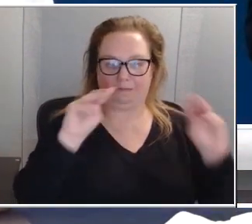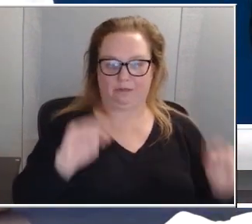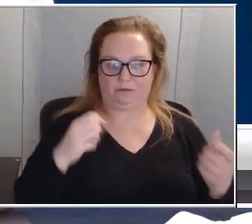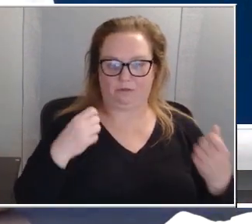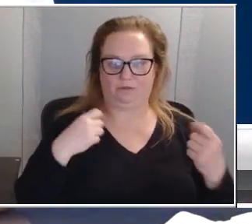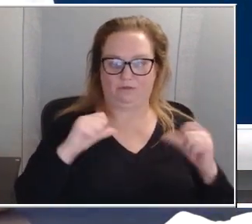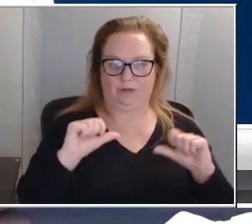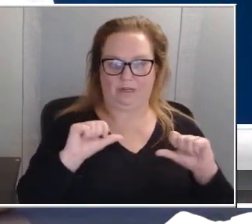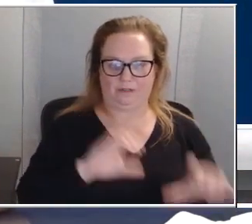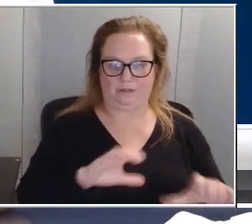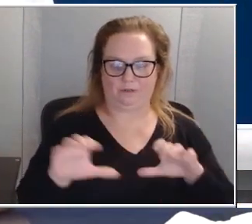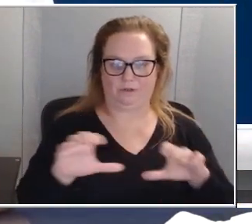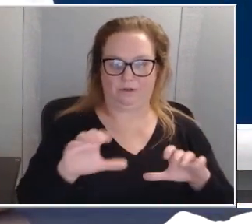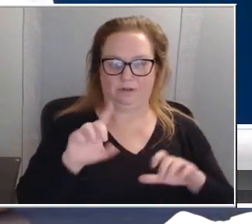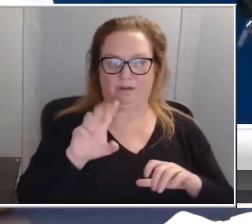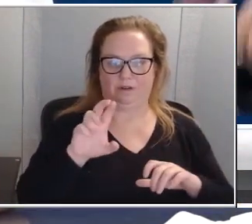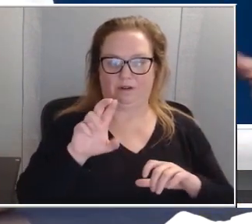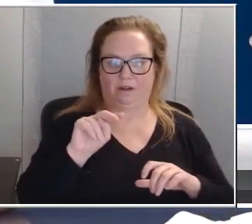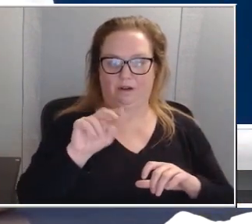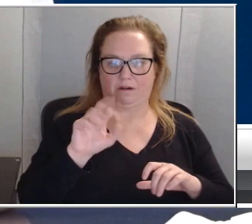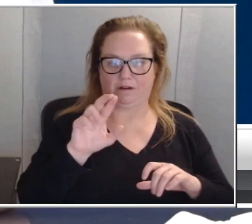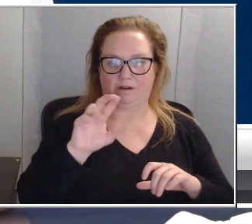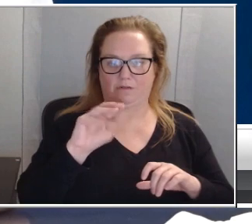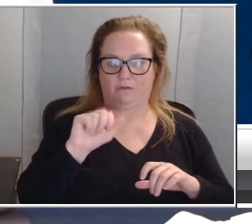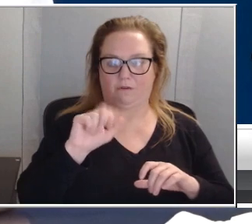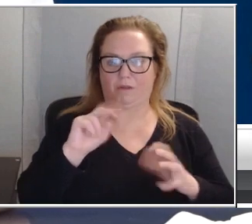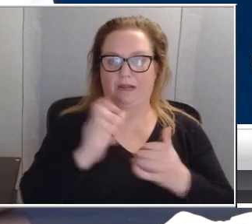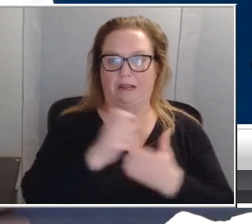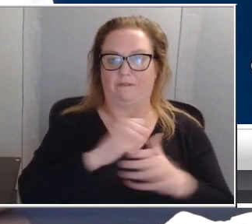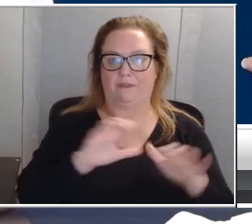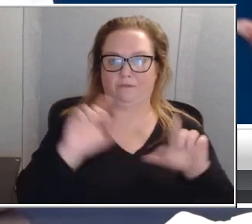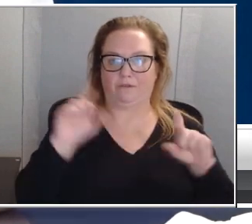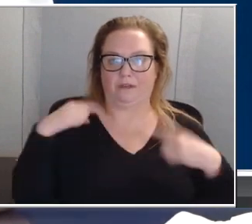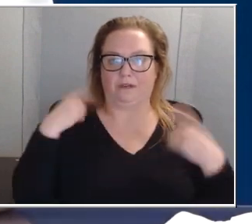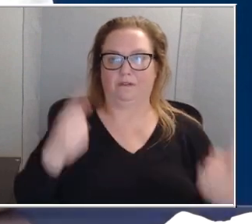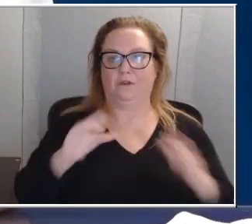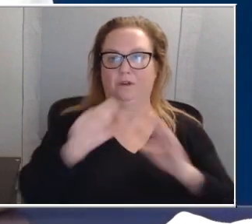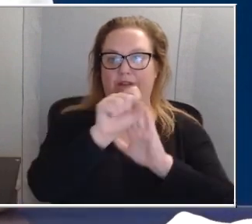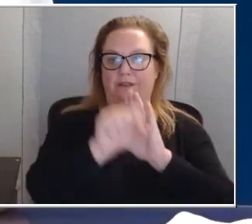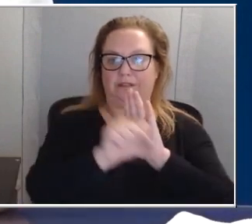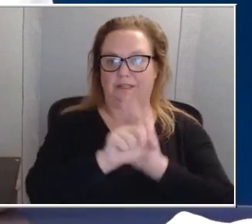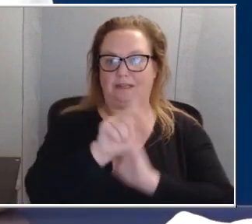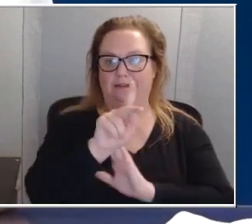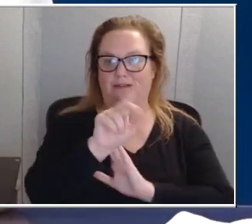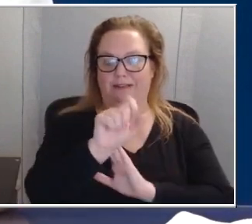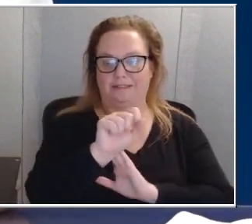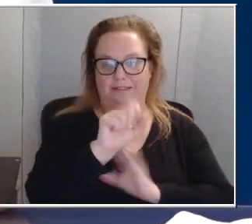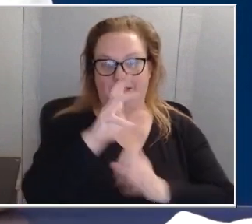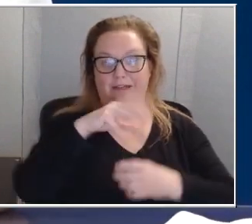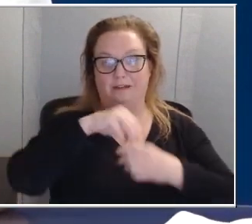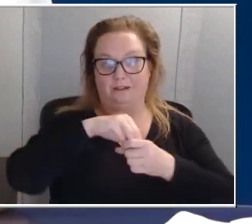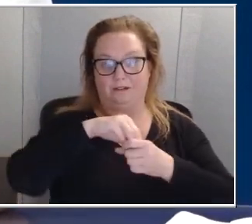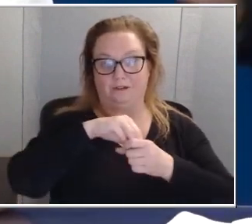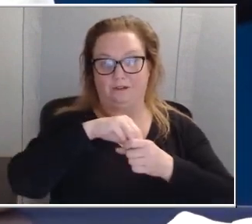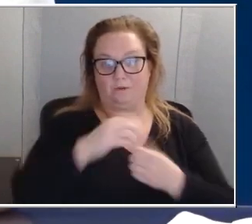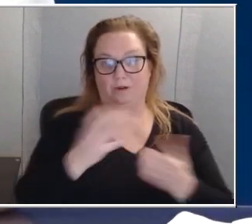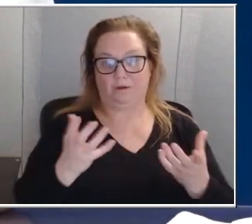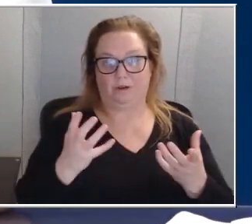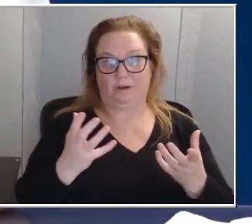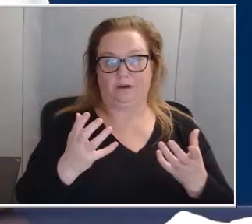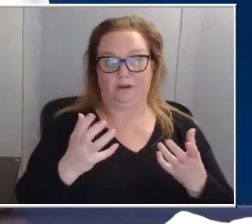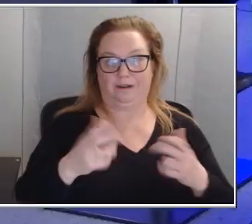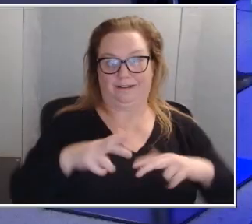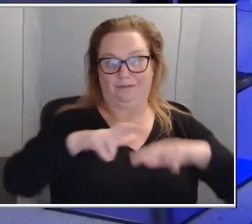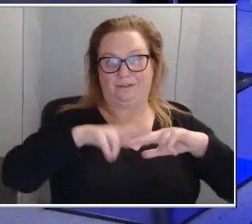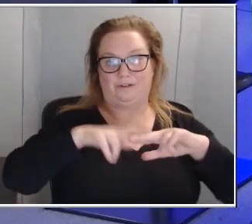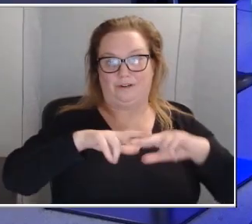document, Dr. Norman, is just everything that you have done for the state of Kansas, including when you were here sitting in the chair